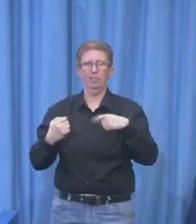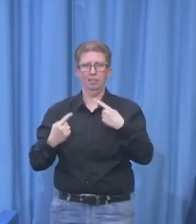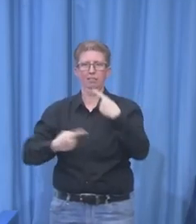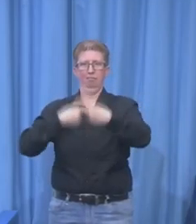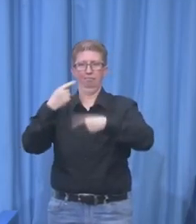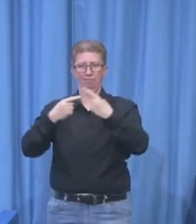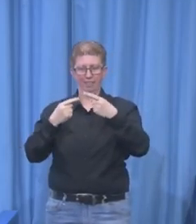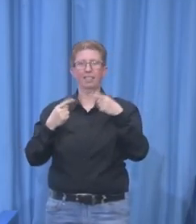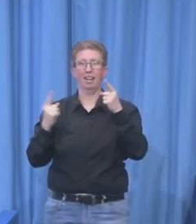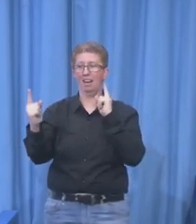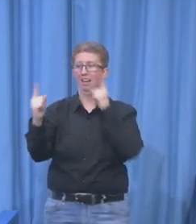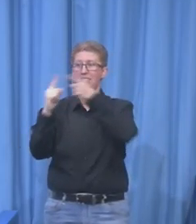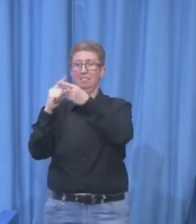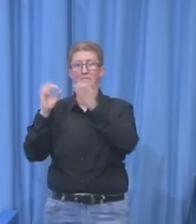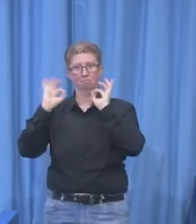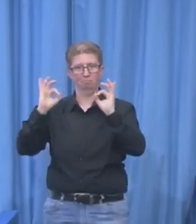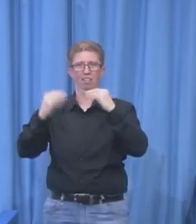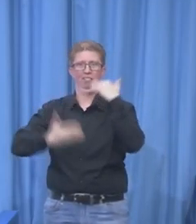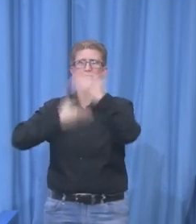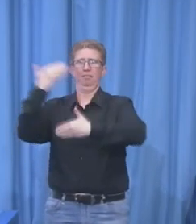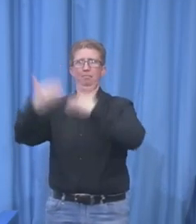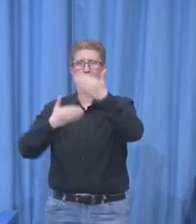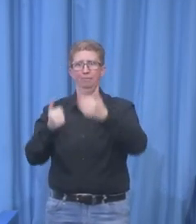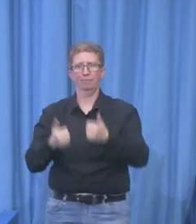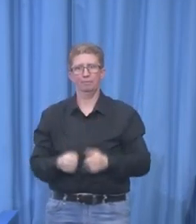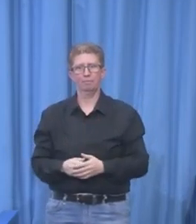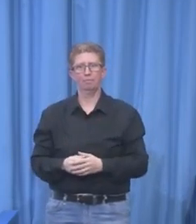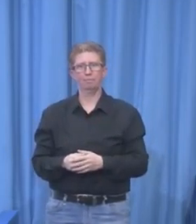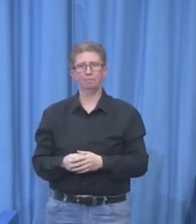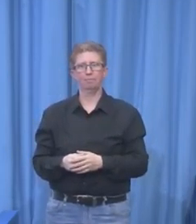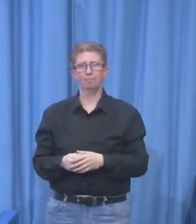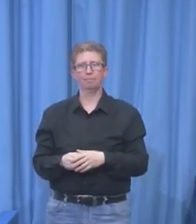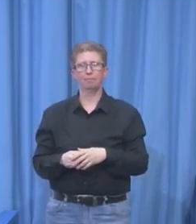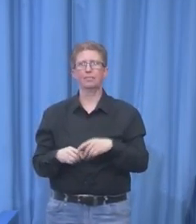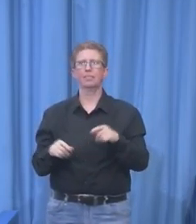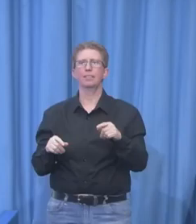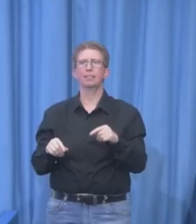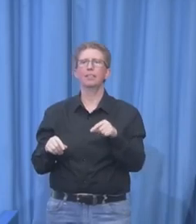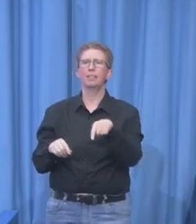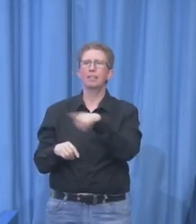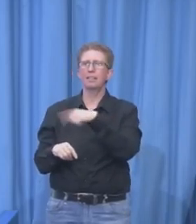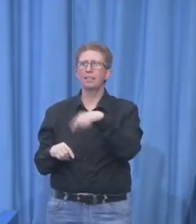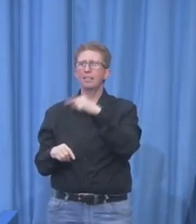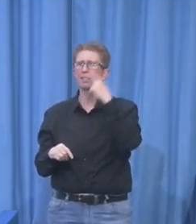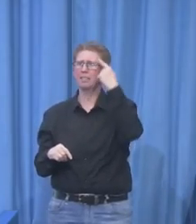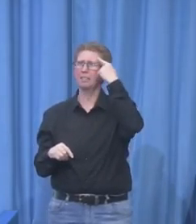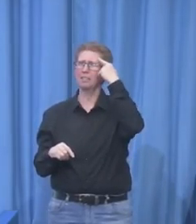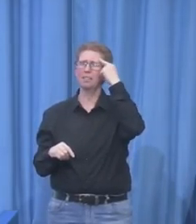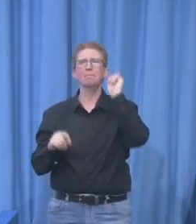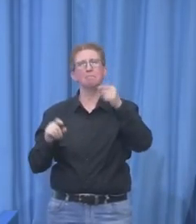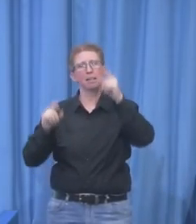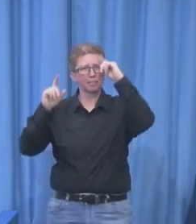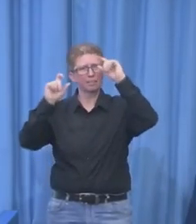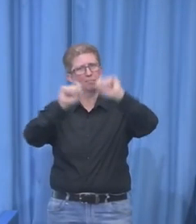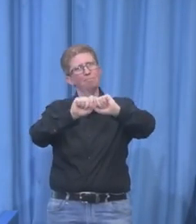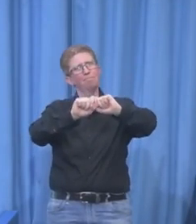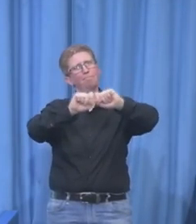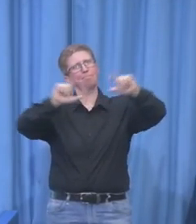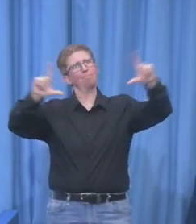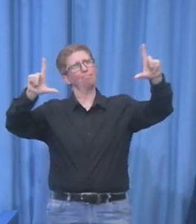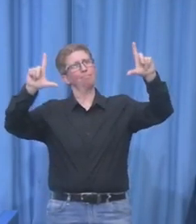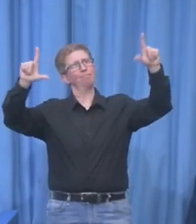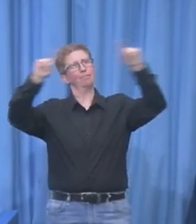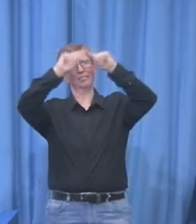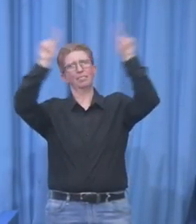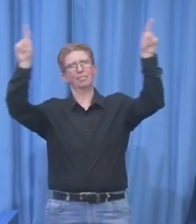them on changing their definition of employment, on making sure that they're all following the same outcome, that they're working